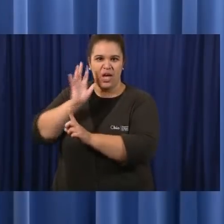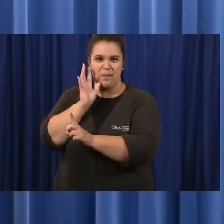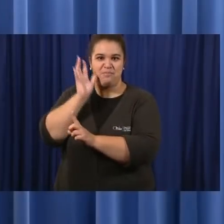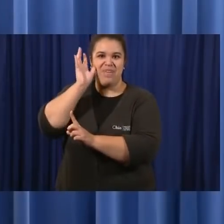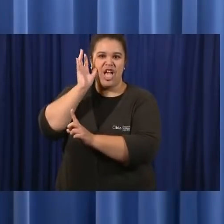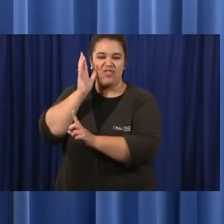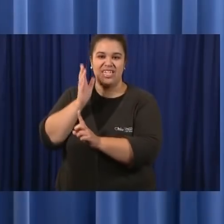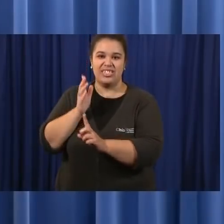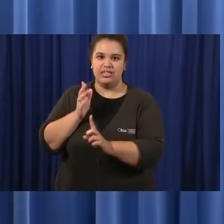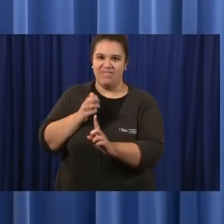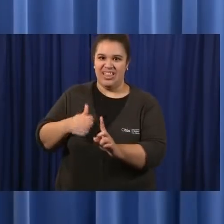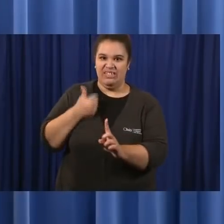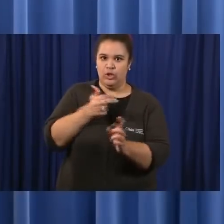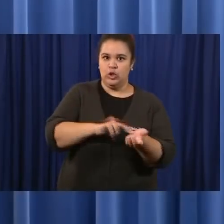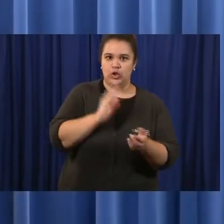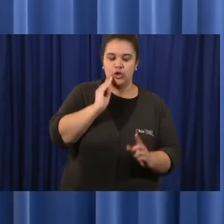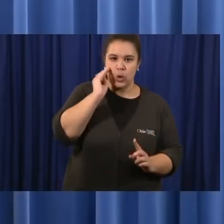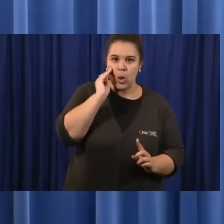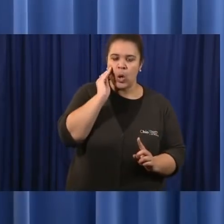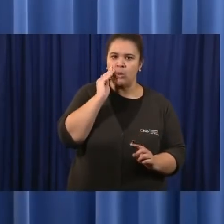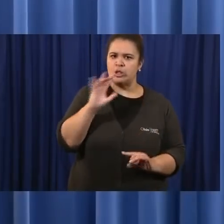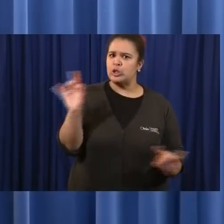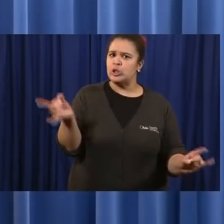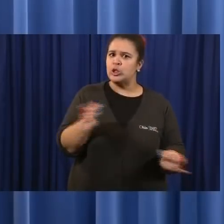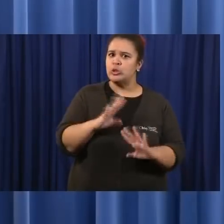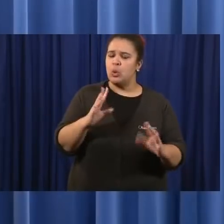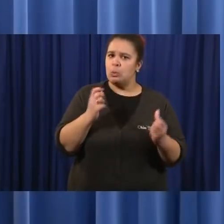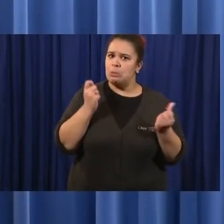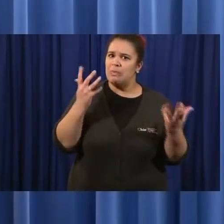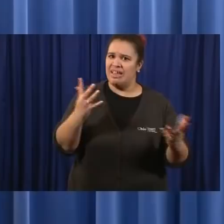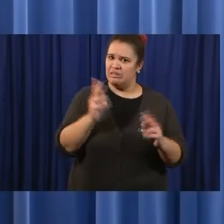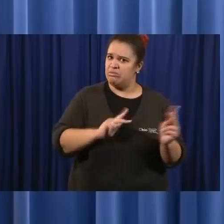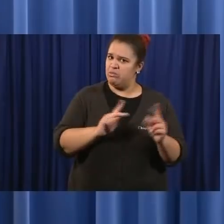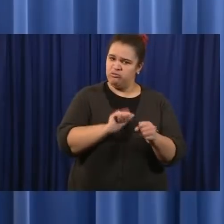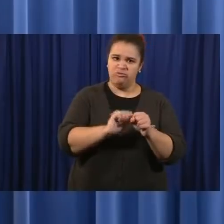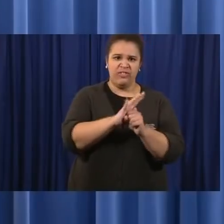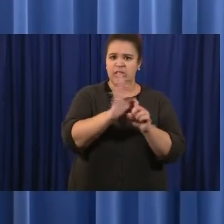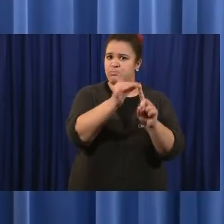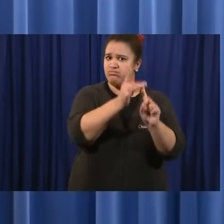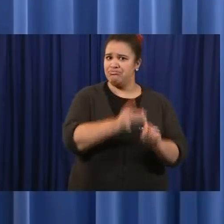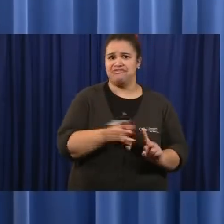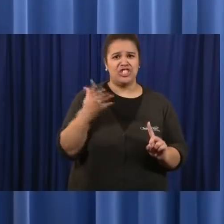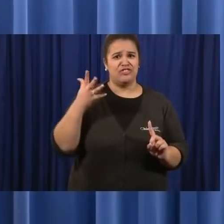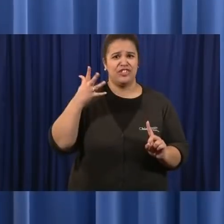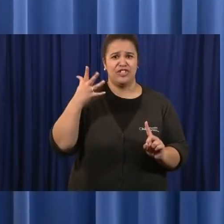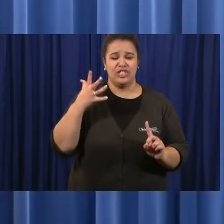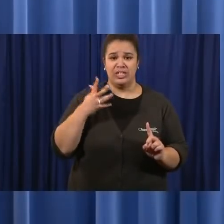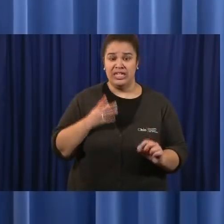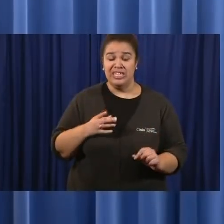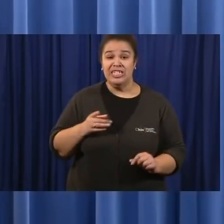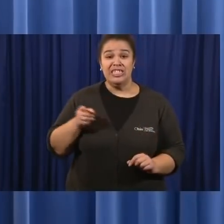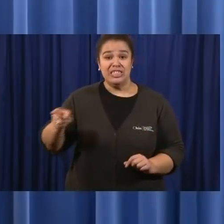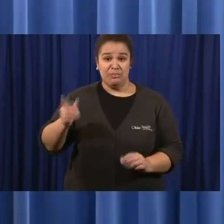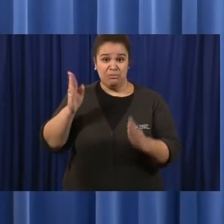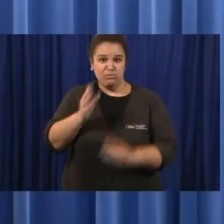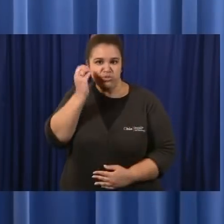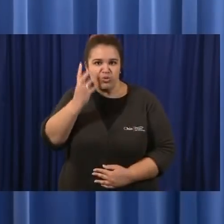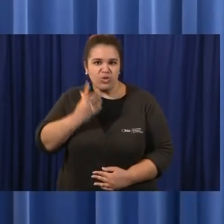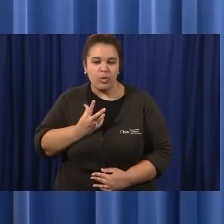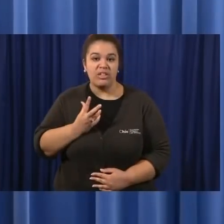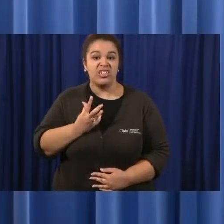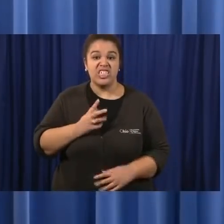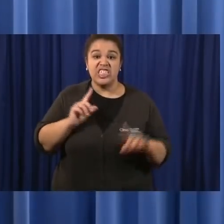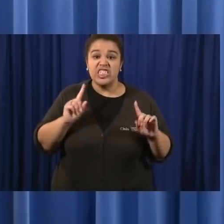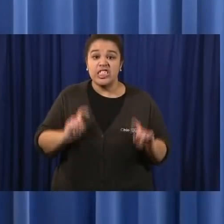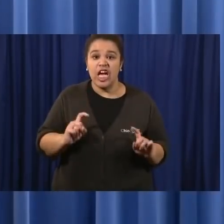very recently diagnosed cases. And the report from this person was that there were only 5 tests that were made available